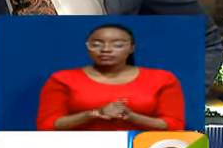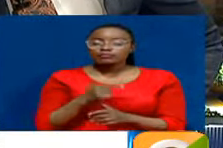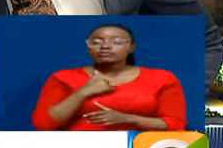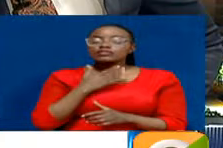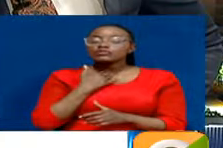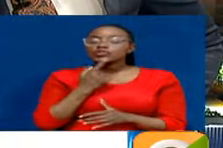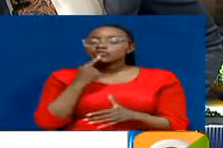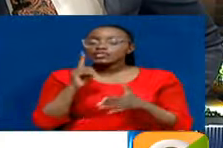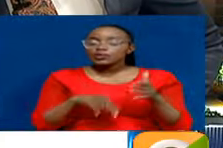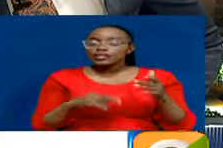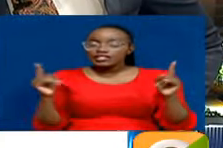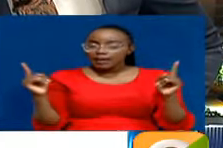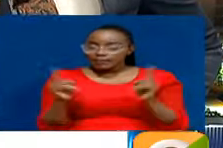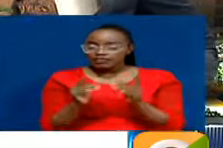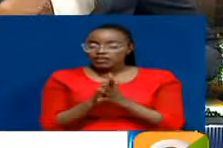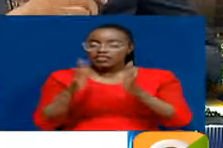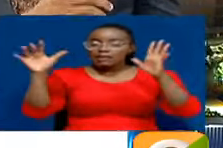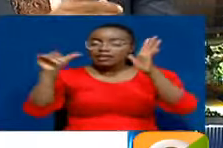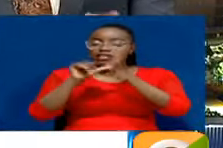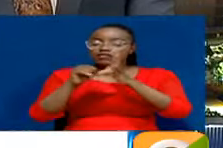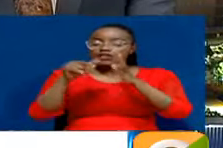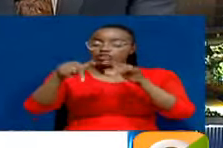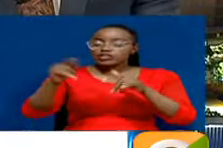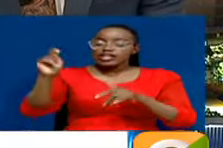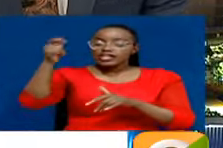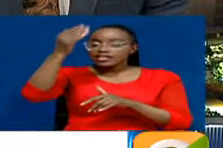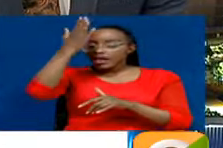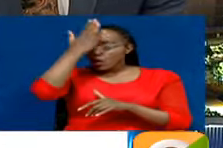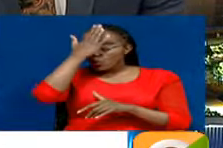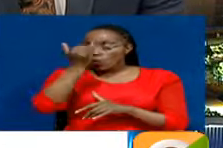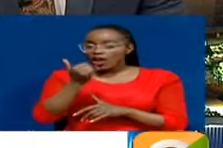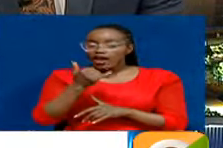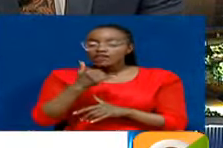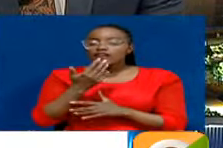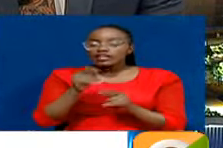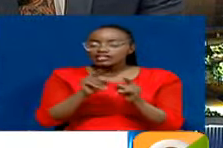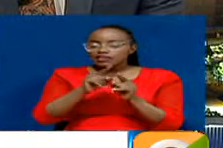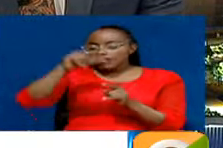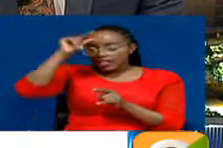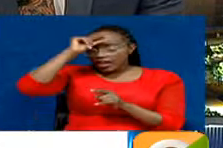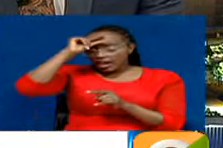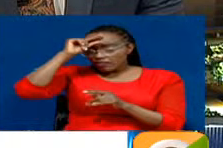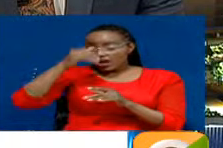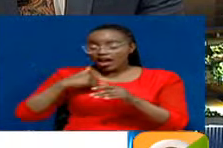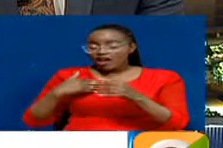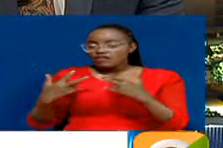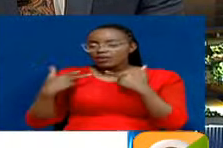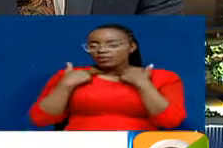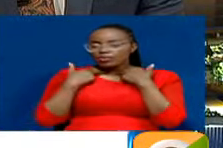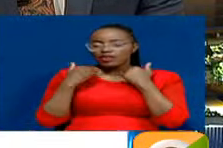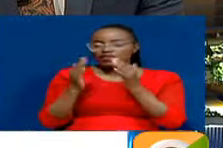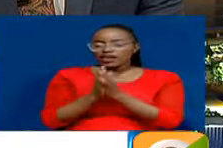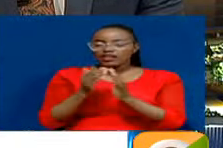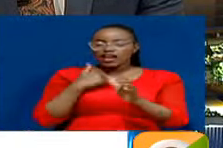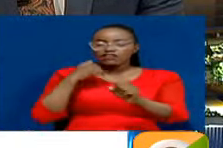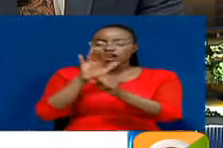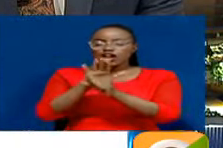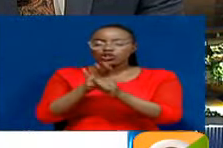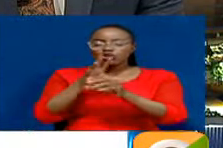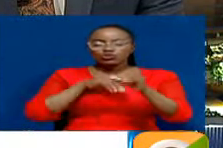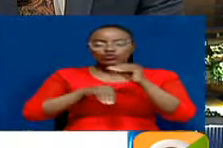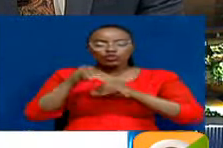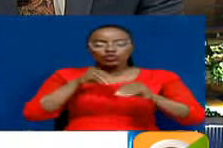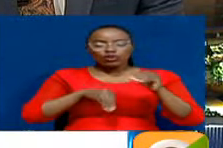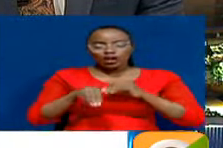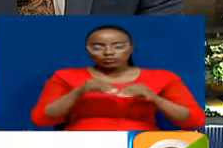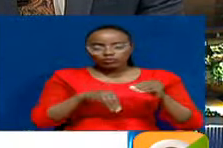Okay. I want to say this. Briefly. The biggest problem we have in Kenya today is because there is state capture and there is a lot of